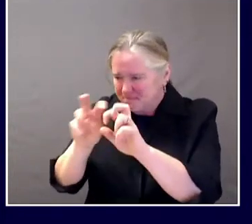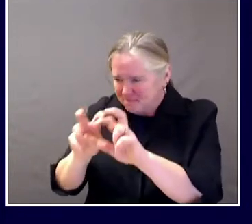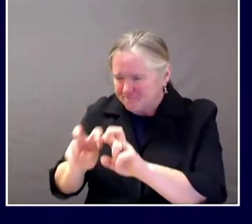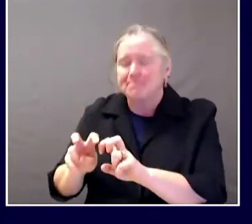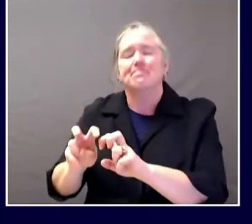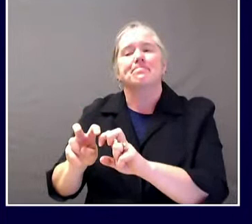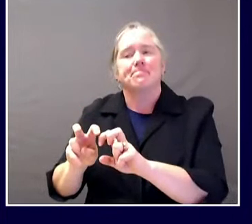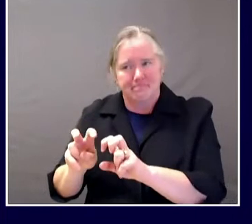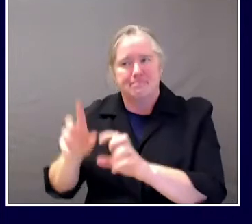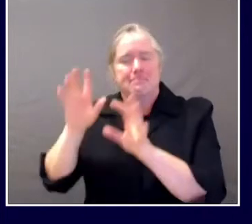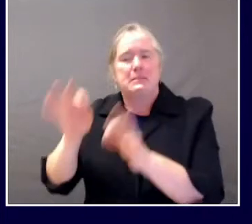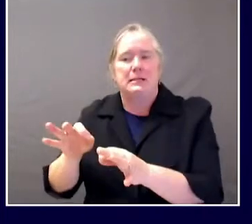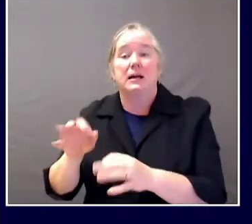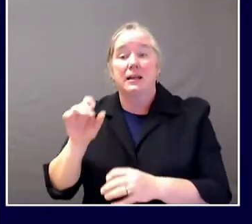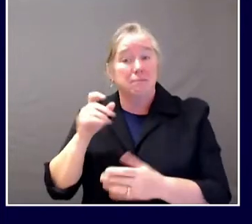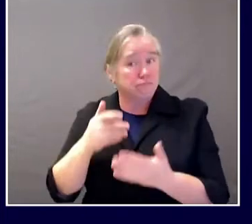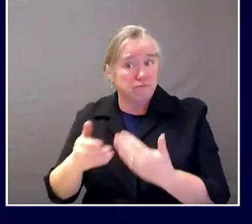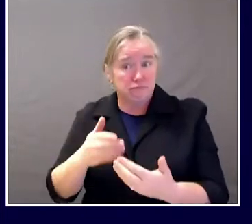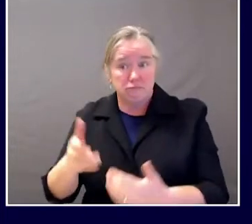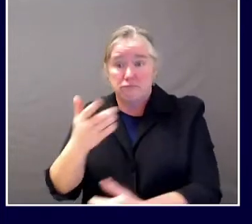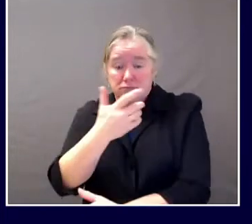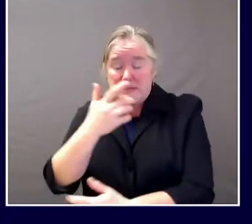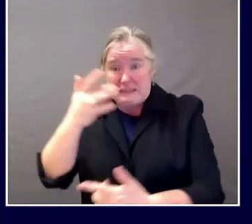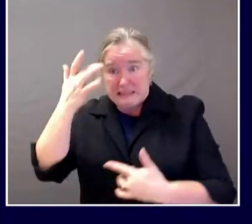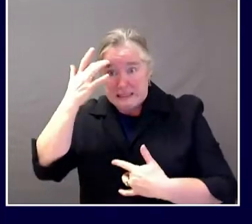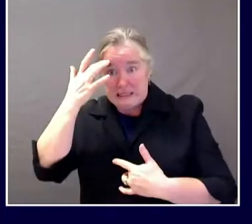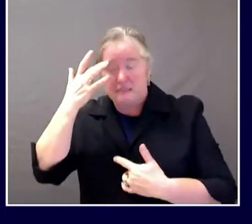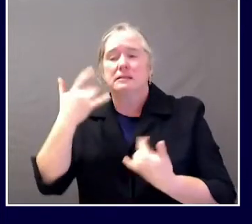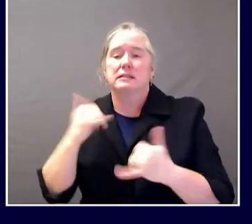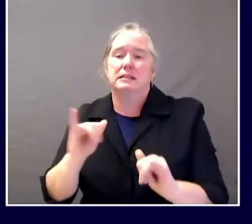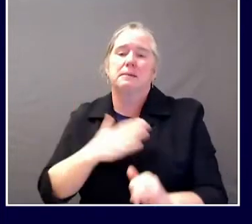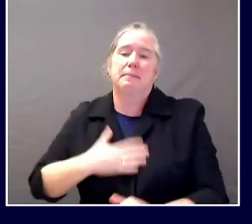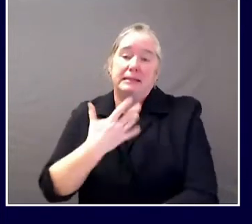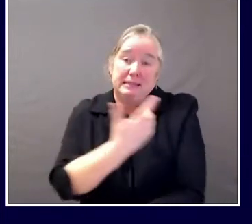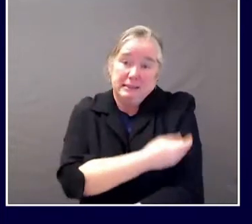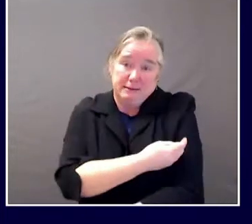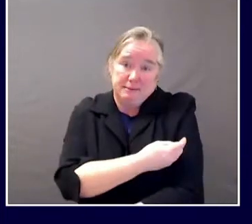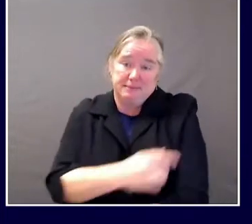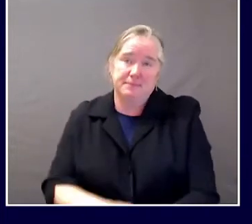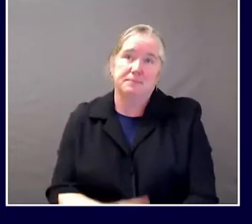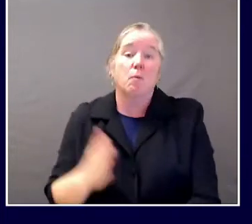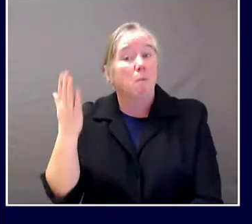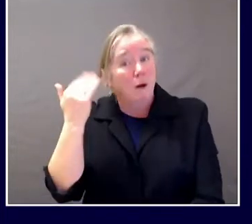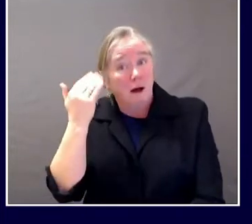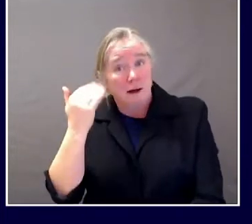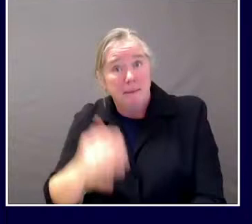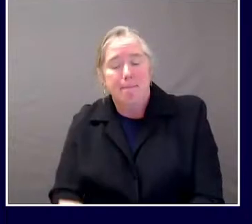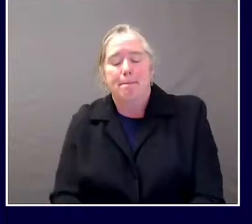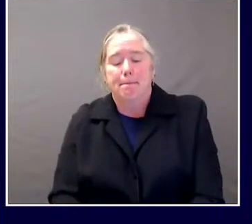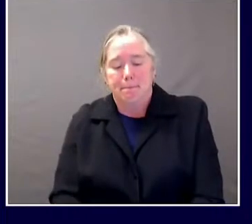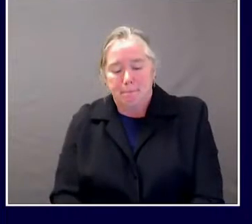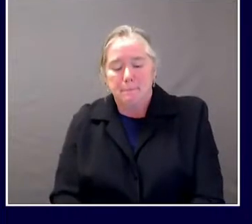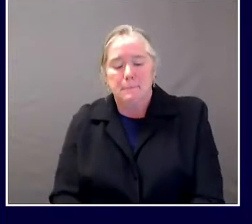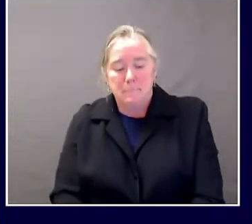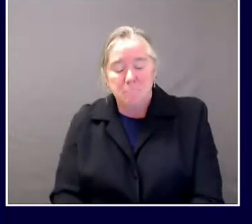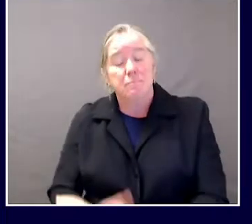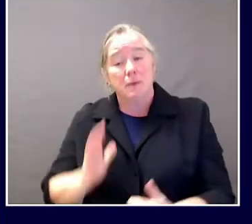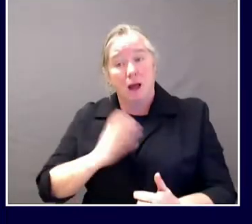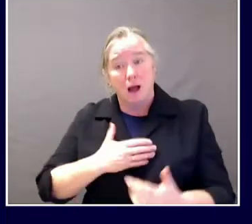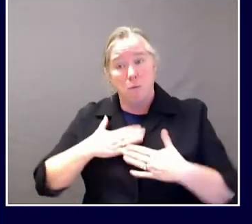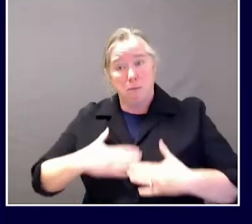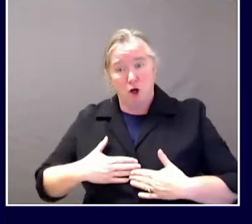get vaccinated. And here's why. Although the body's own immune system produces some